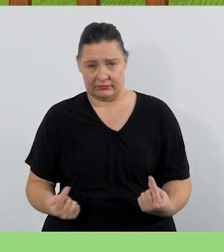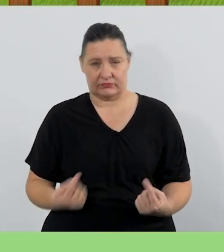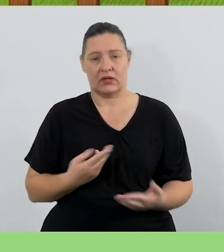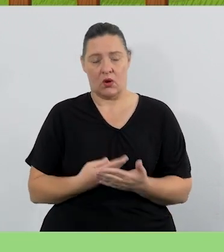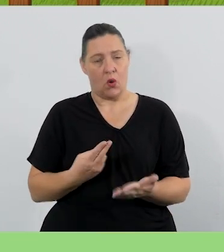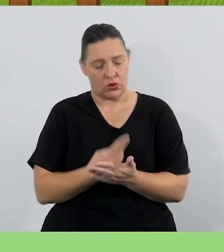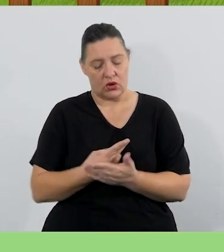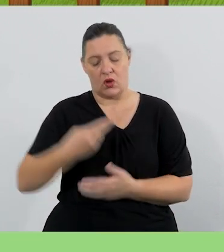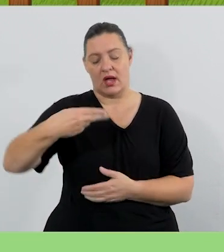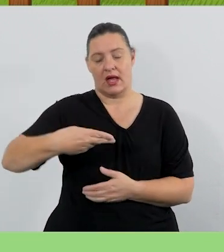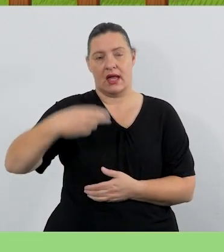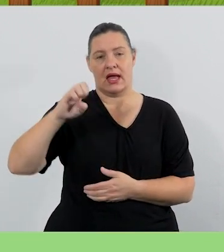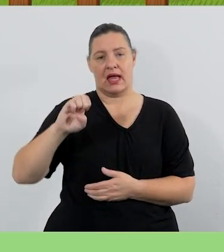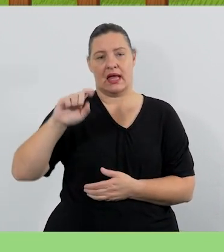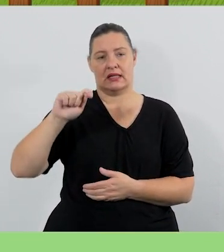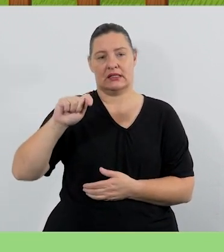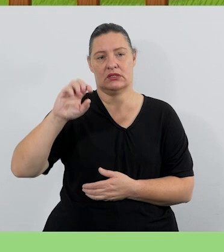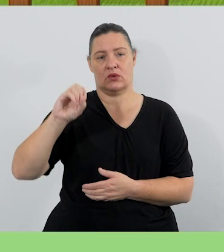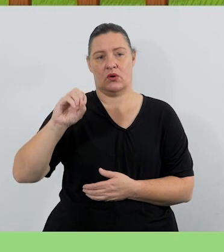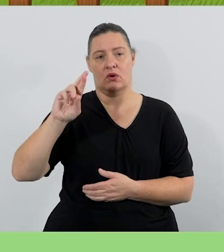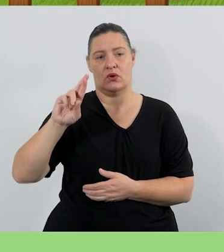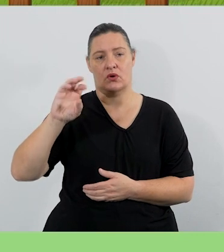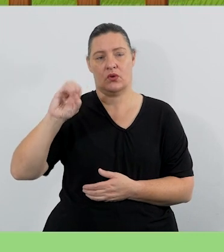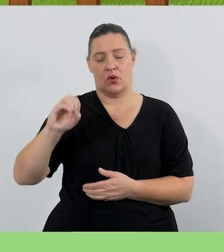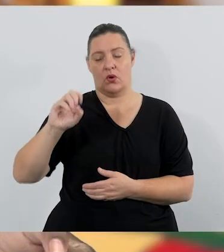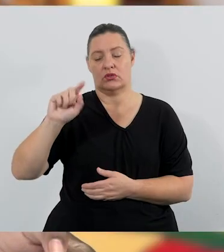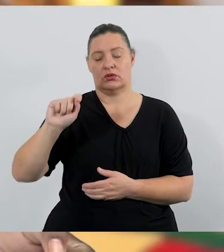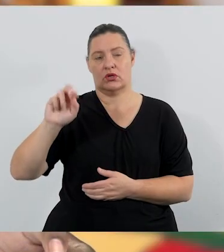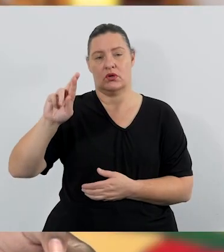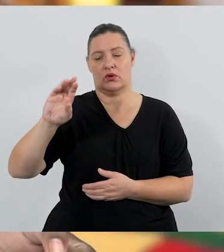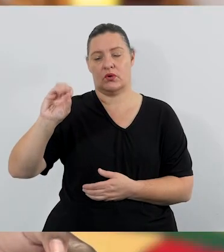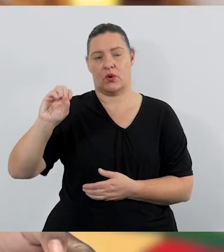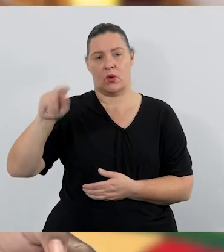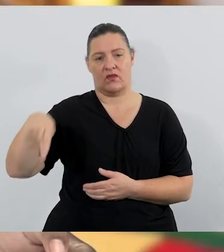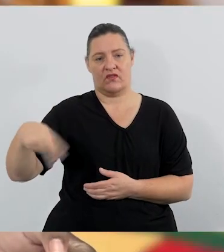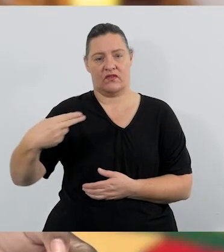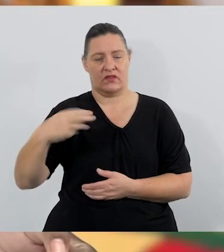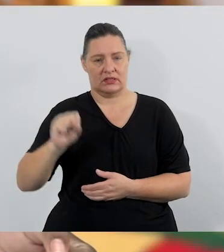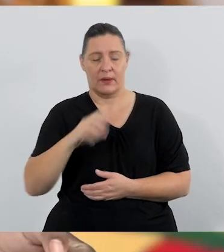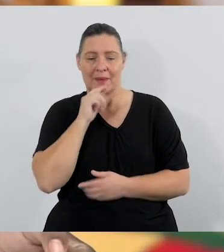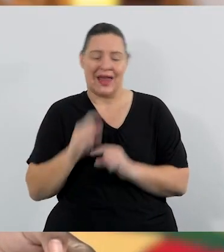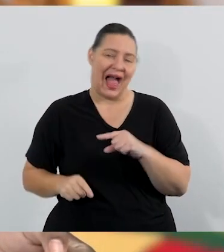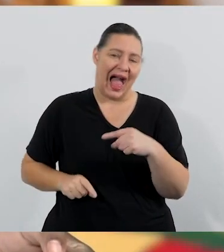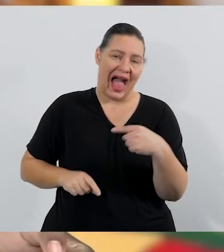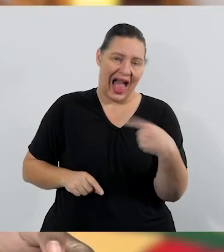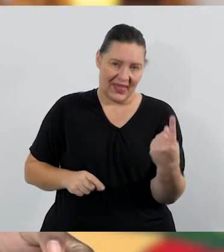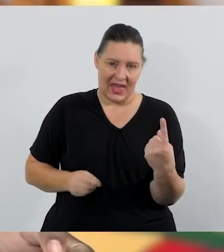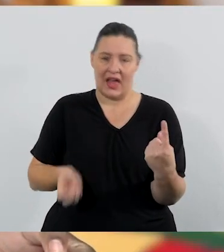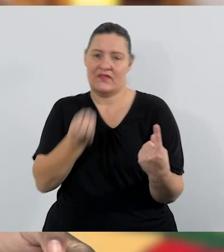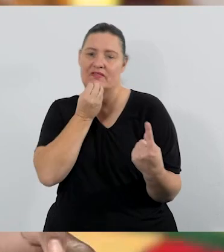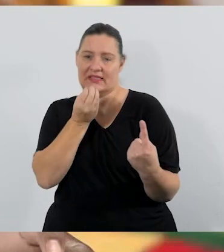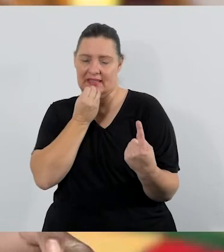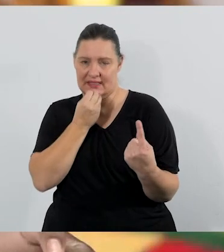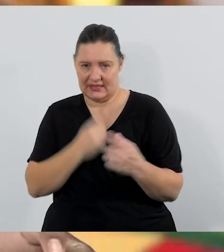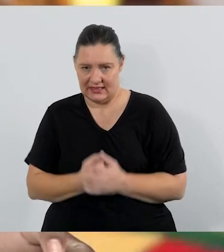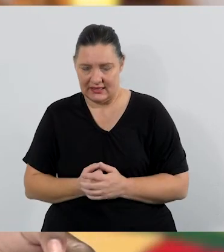called heterotrophs. So the term hetero means other, and troph means